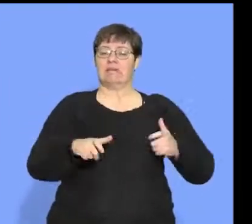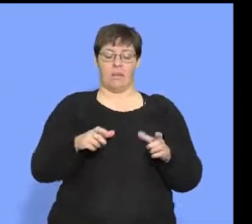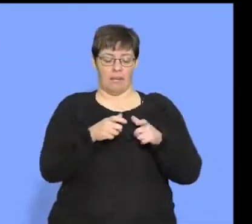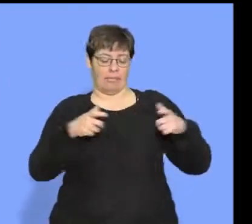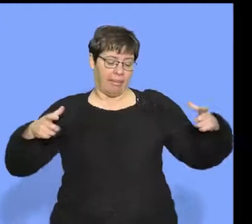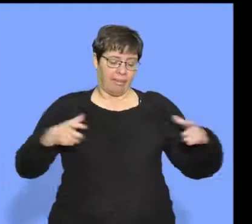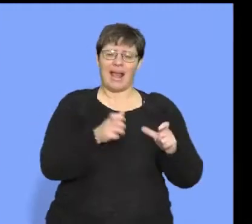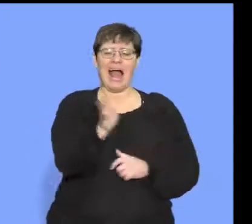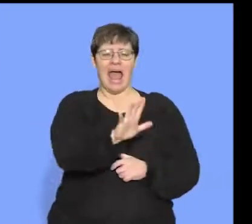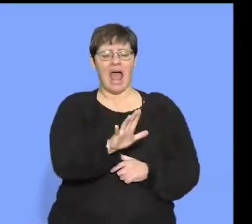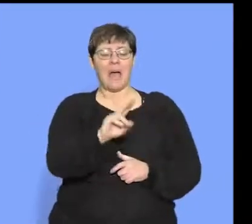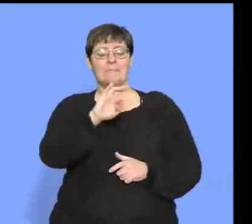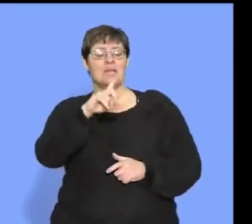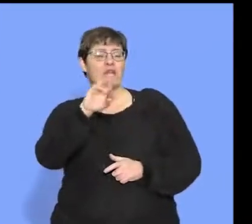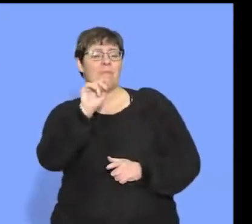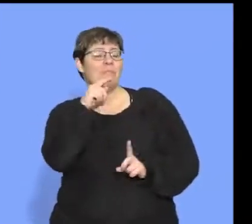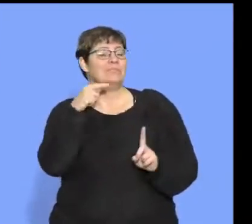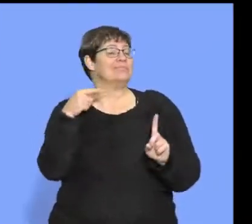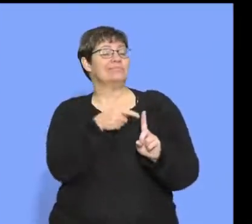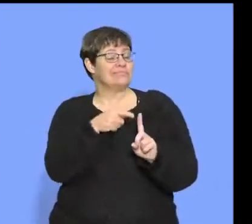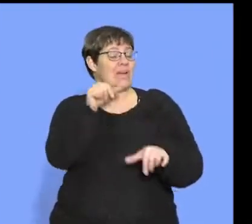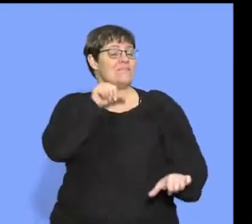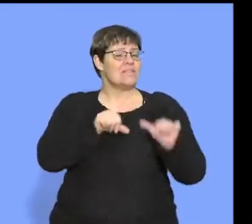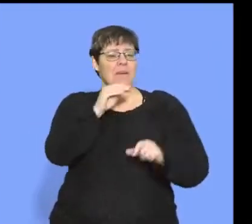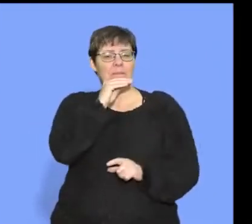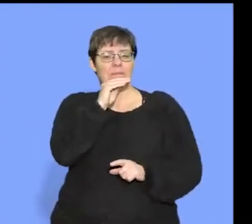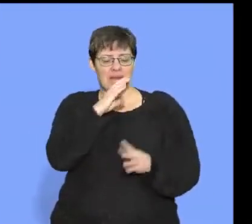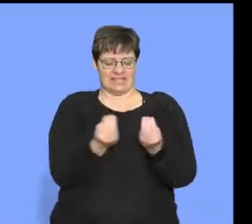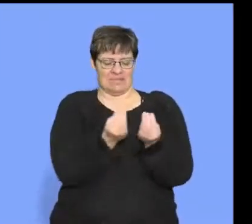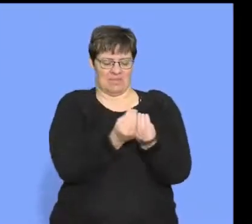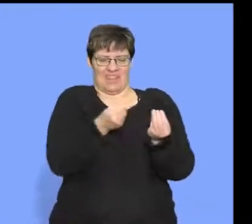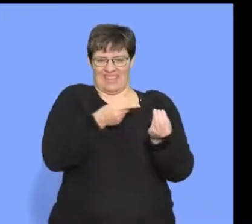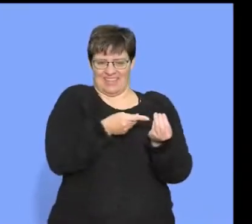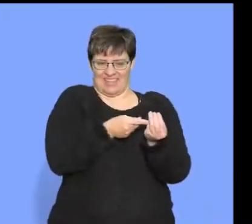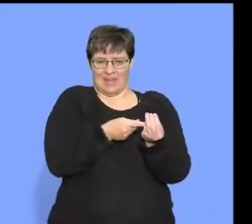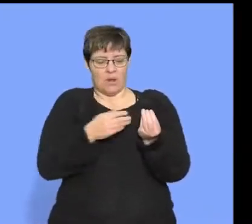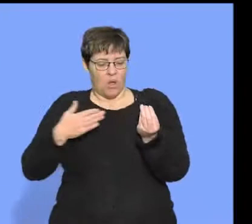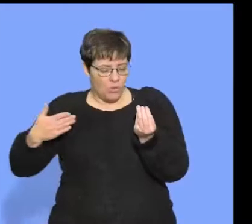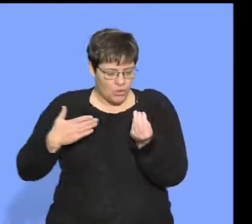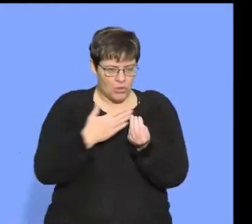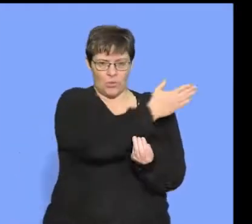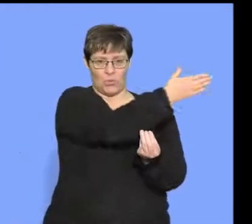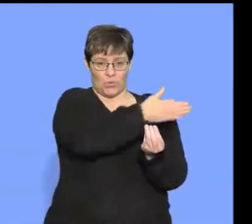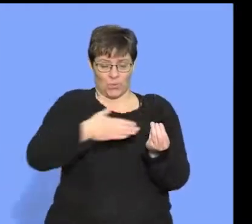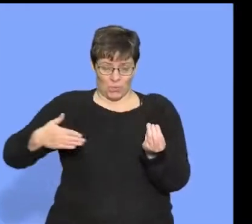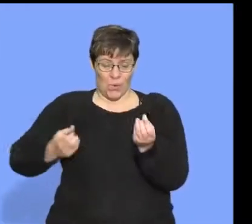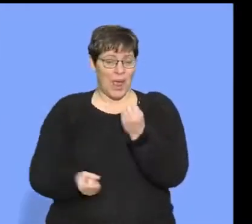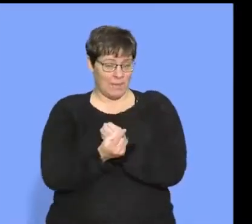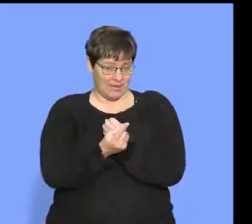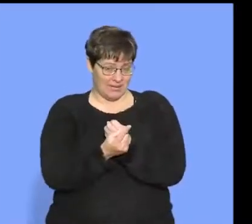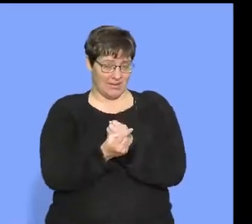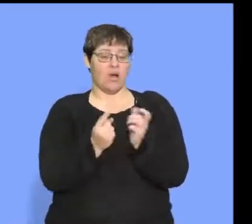local Spur. The medium in physics is the substance through which a wave passes. It